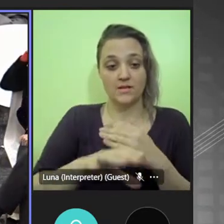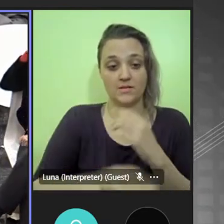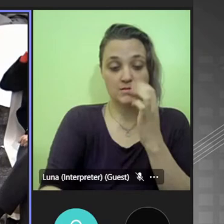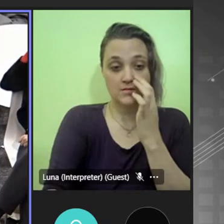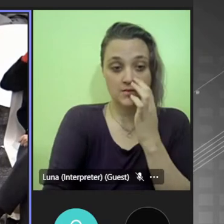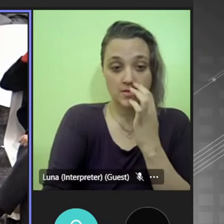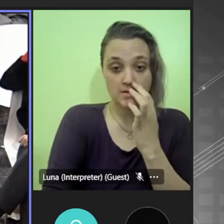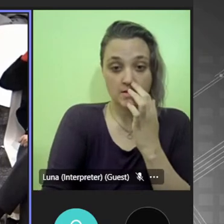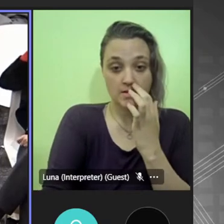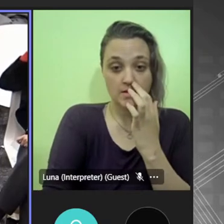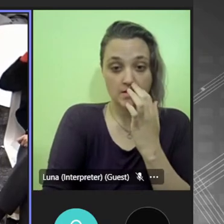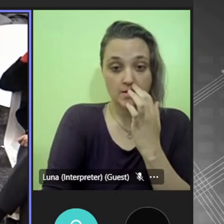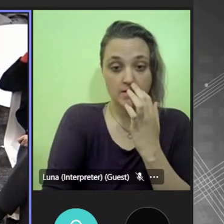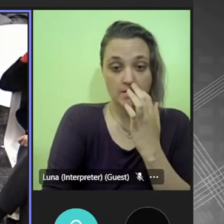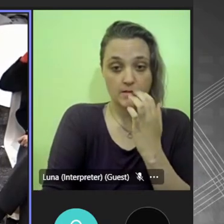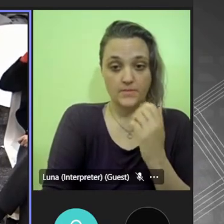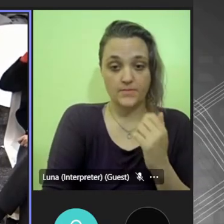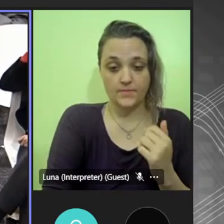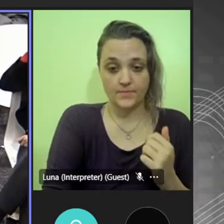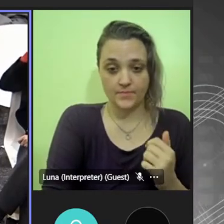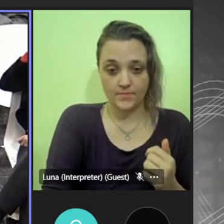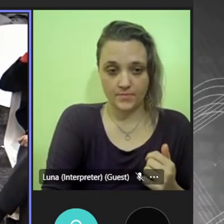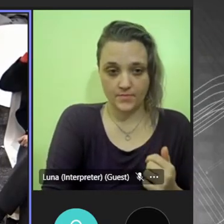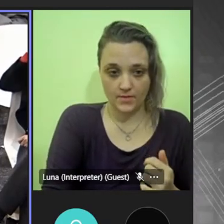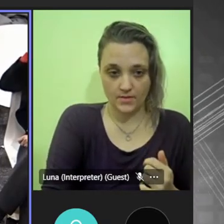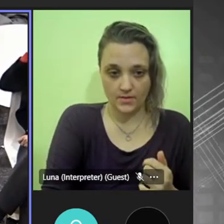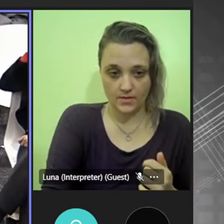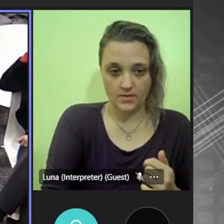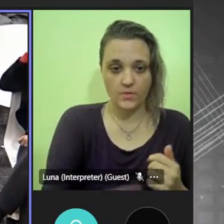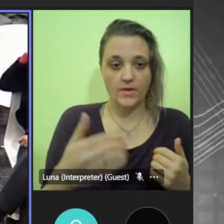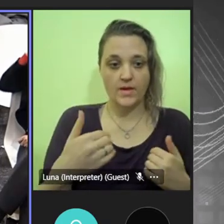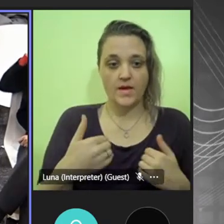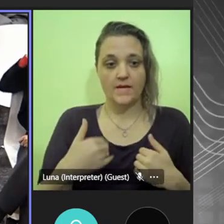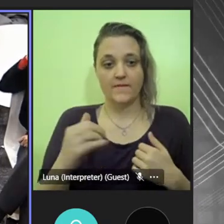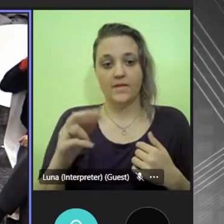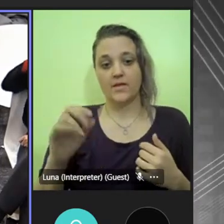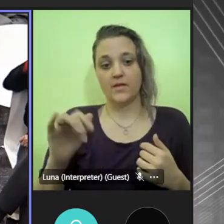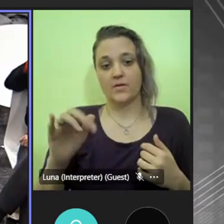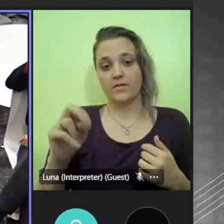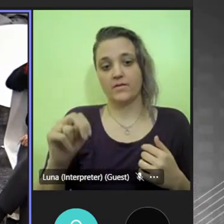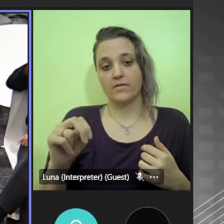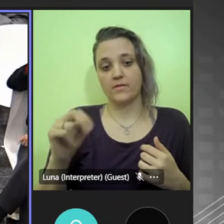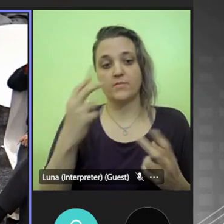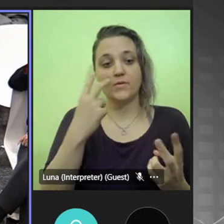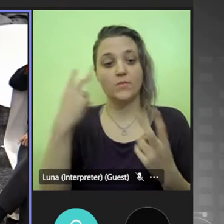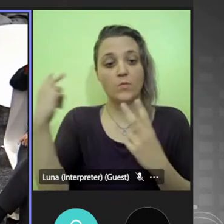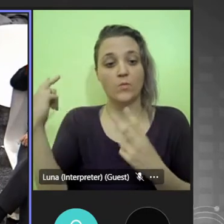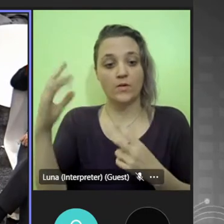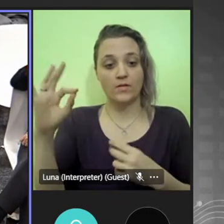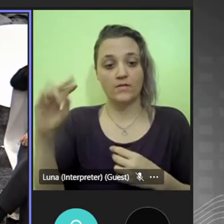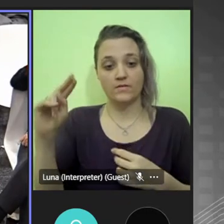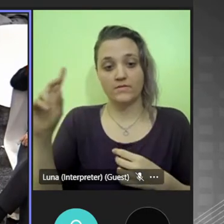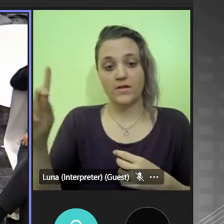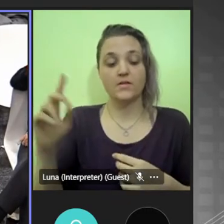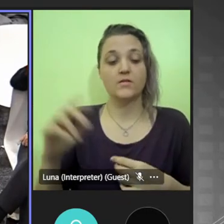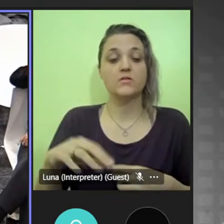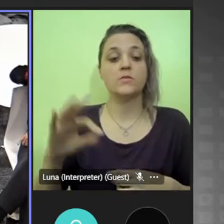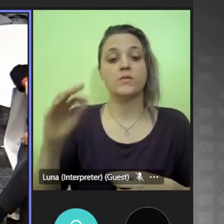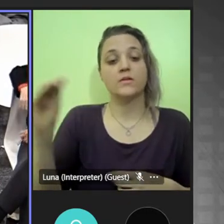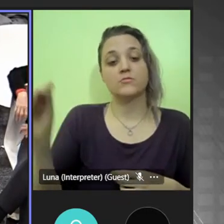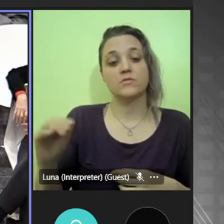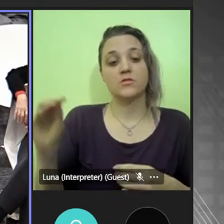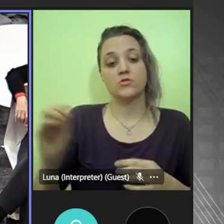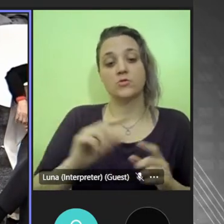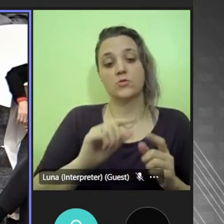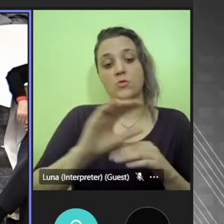access calendar was a member of Minnesota we have the Carolyn Braxton memorial fund so 90 could go to